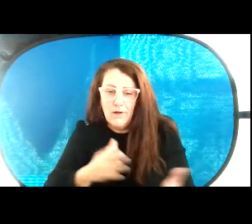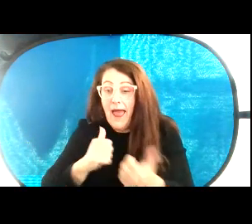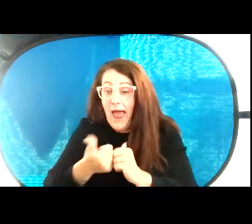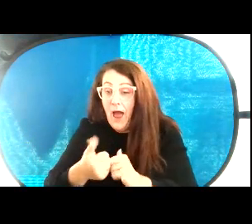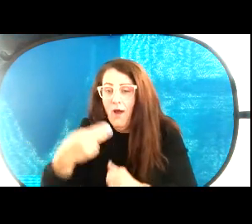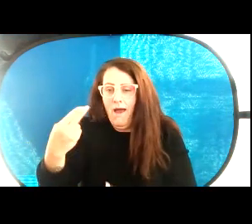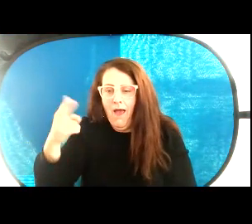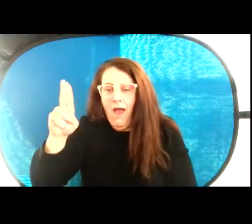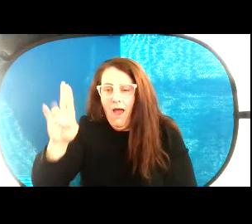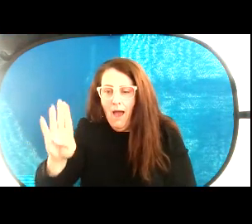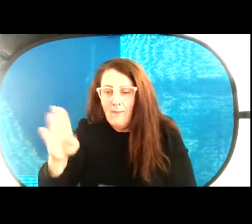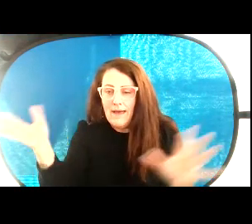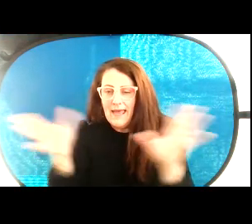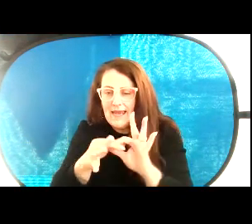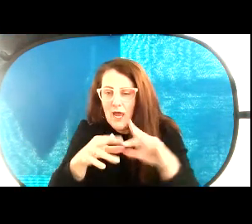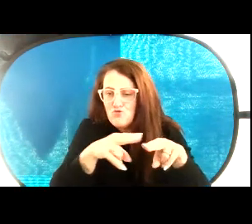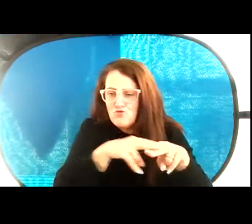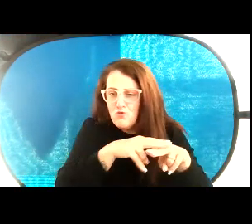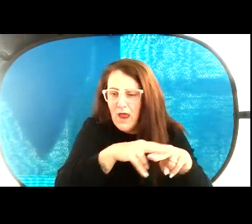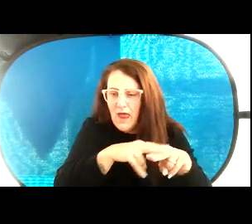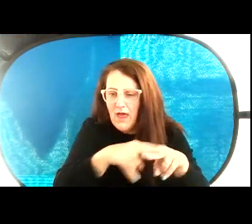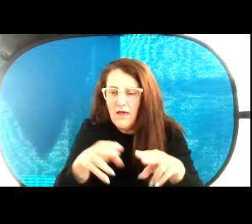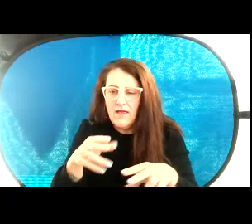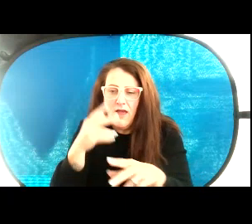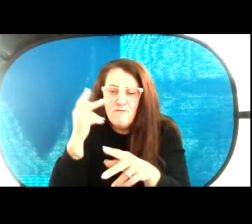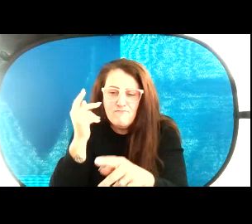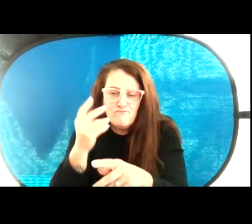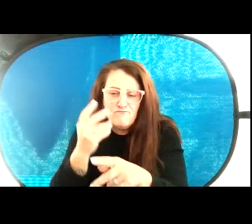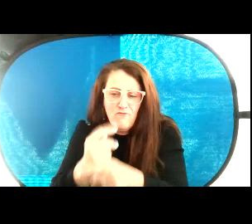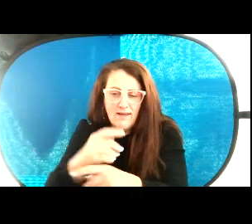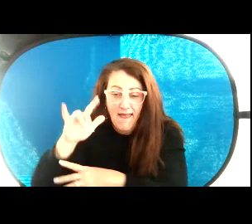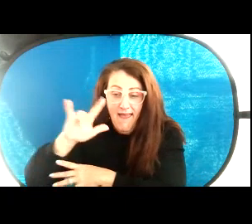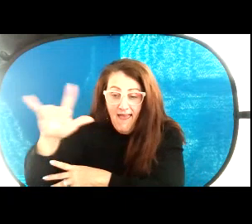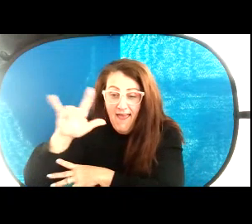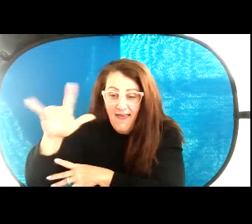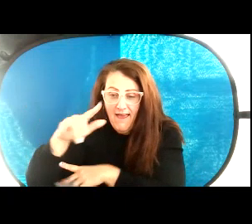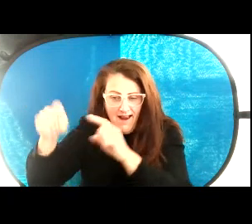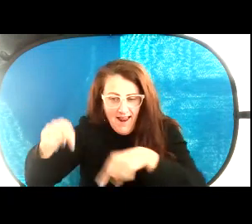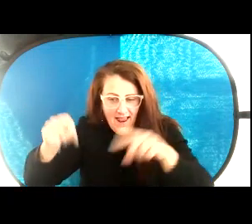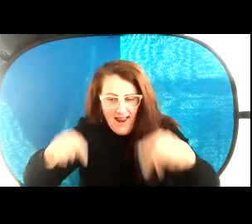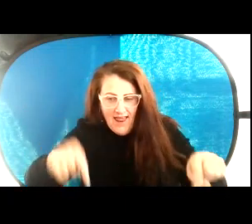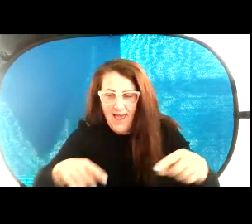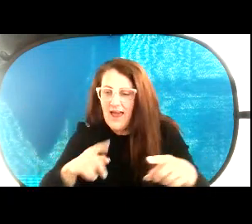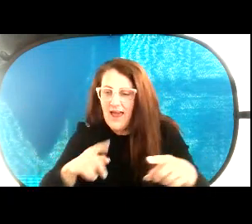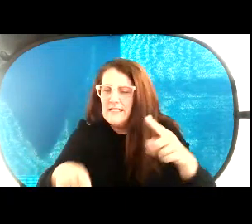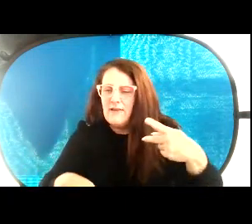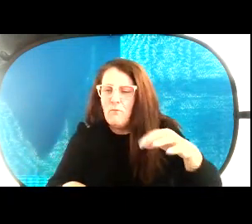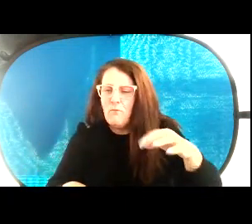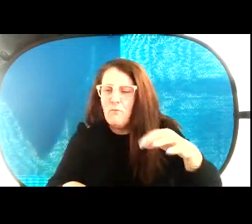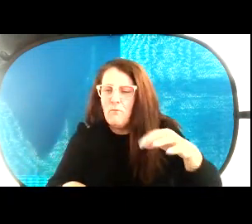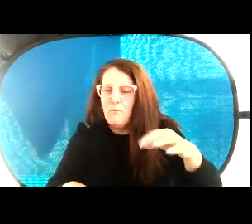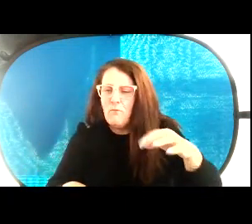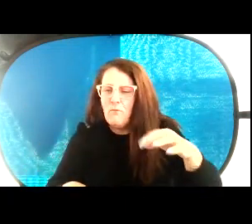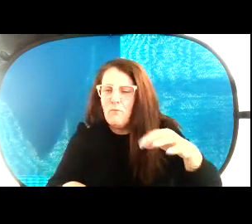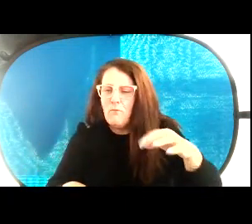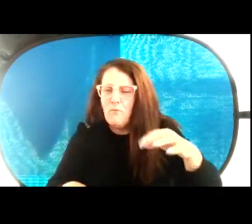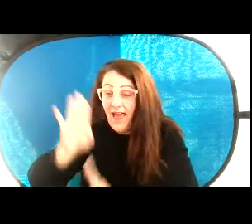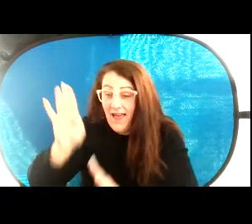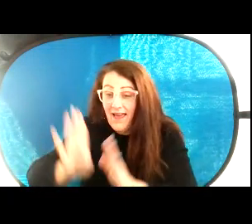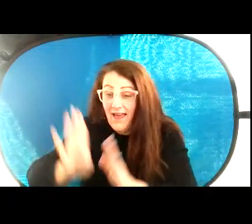that connects rail, freight, and air cargo to and from ports in California. While these developments are